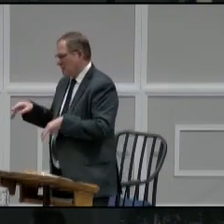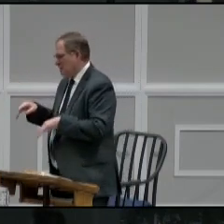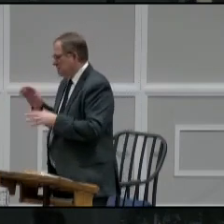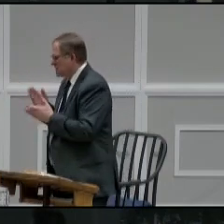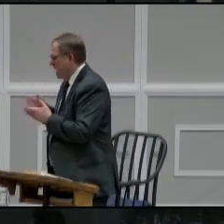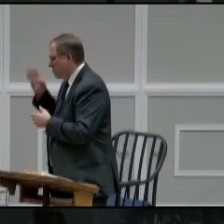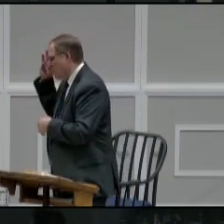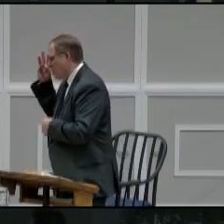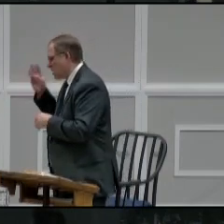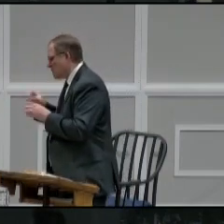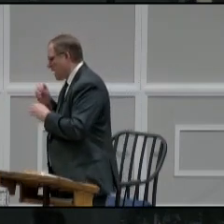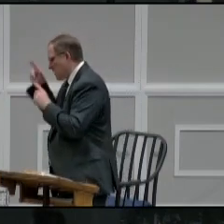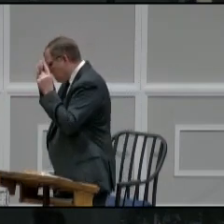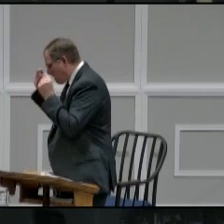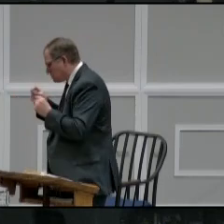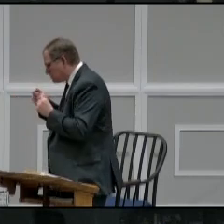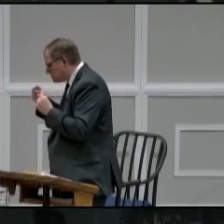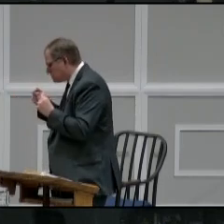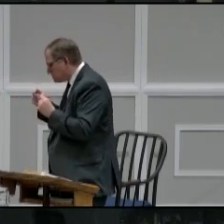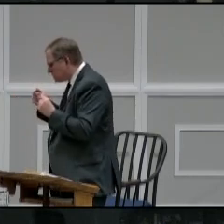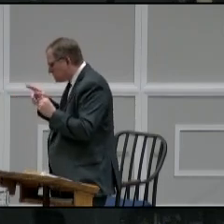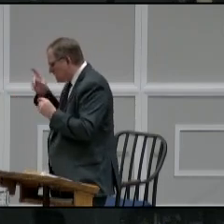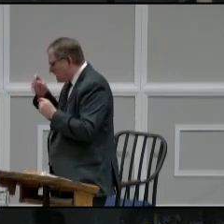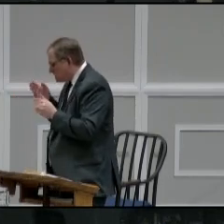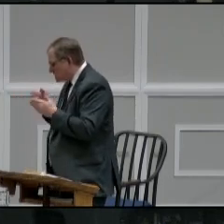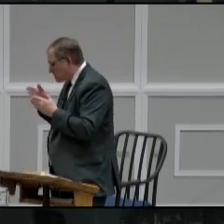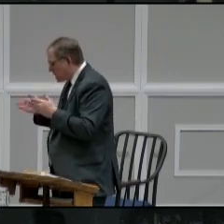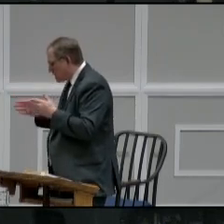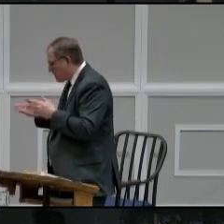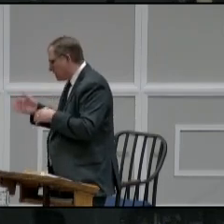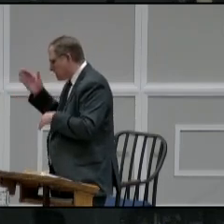You got to have a little something on the side. Jesus isn't enough.